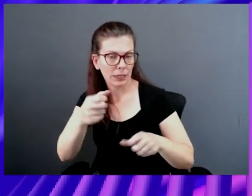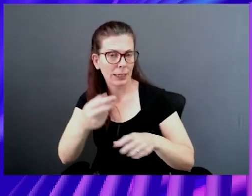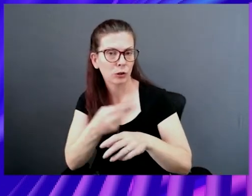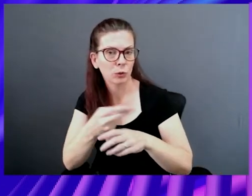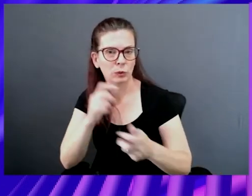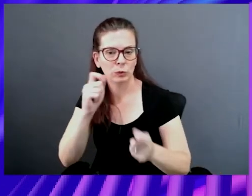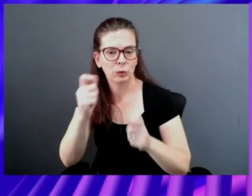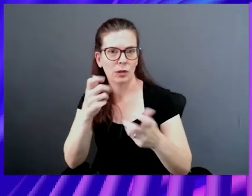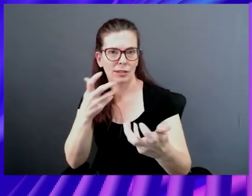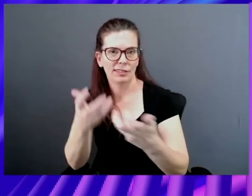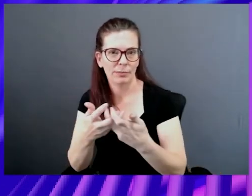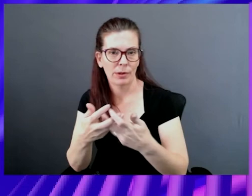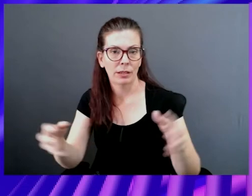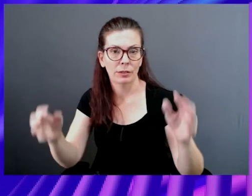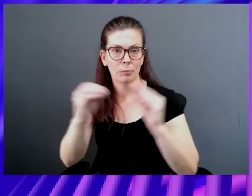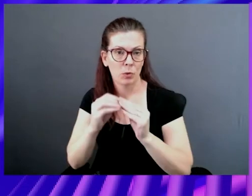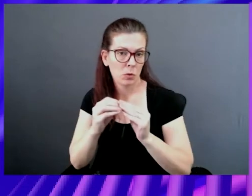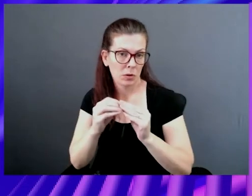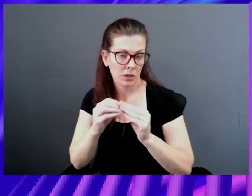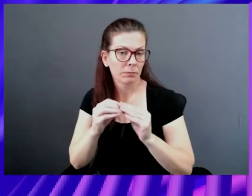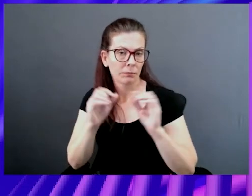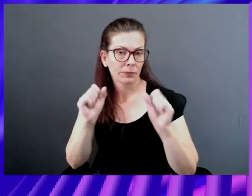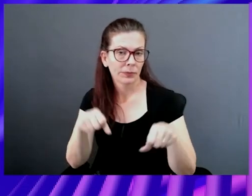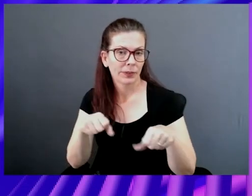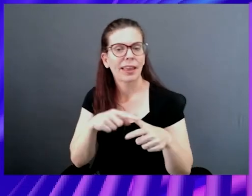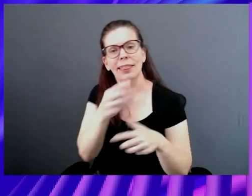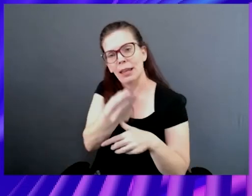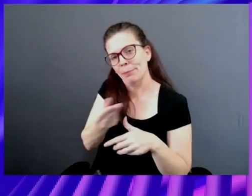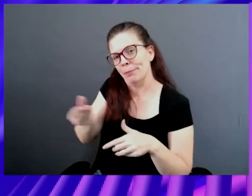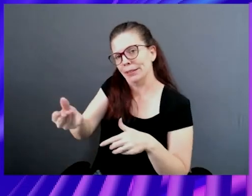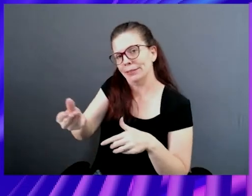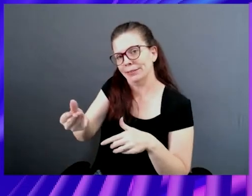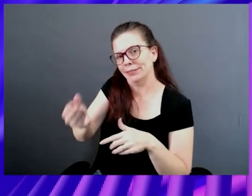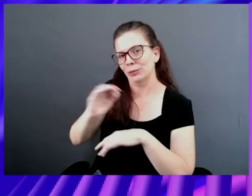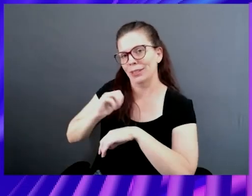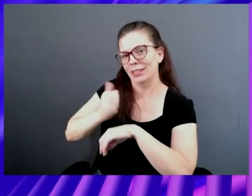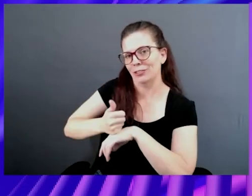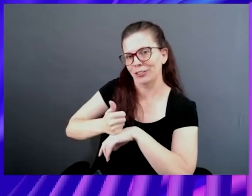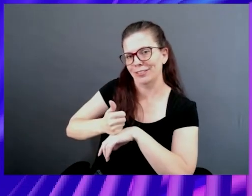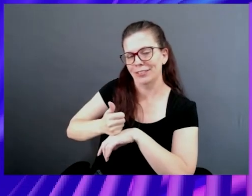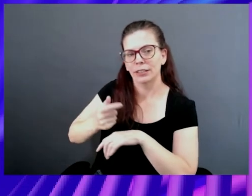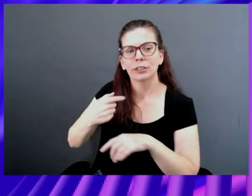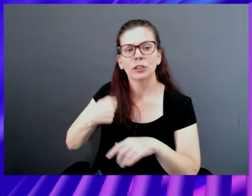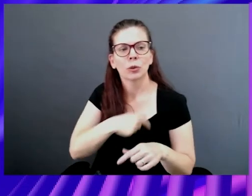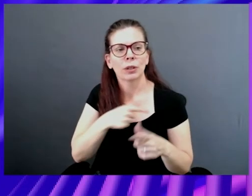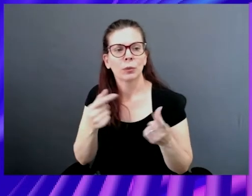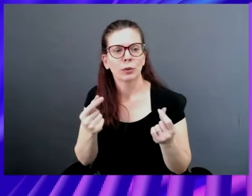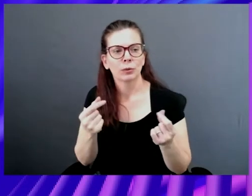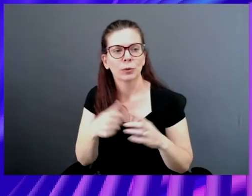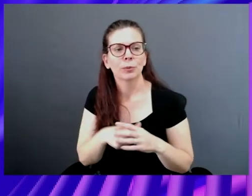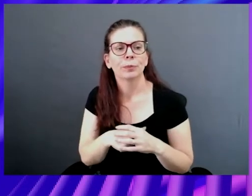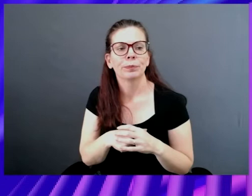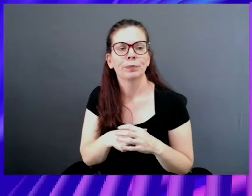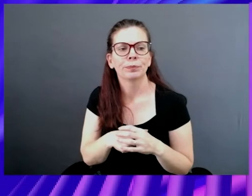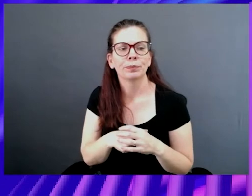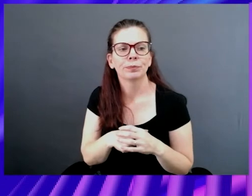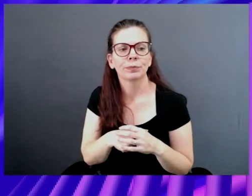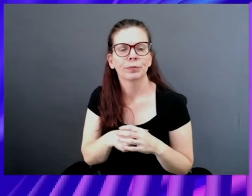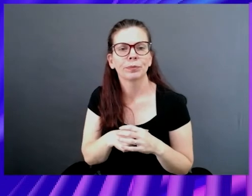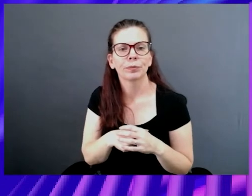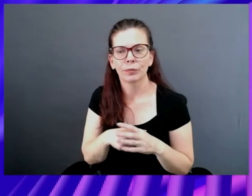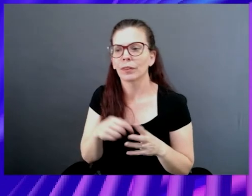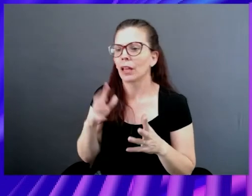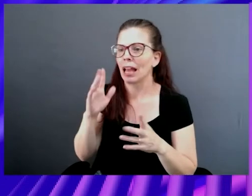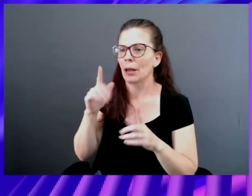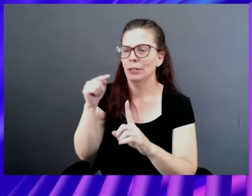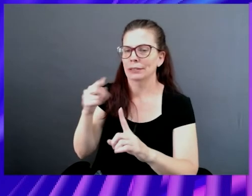even more, and then it gets passed to the construct. So what we're going to do is, and I'm going to go to my cheat